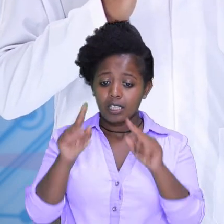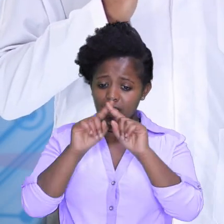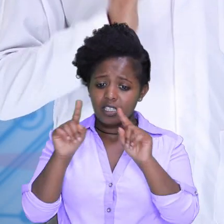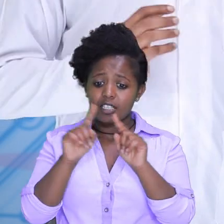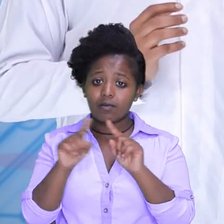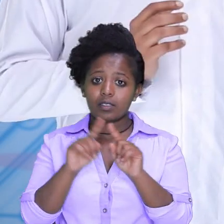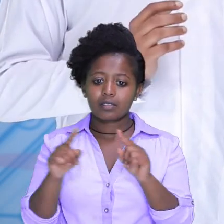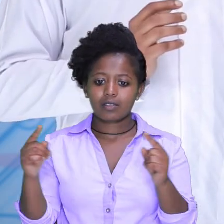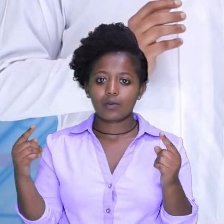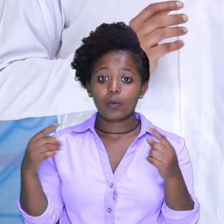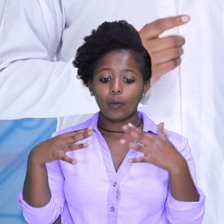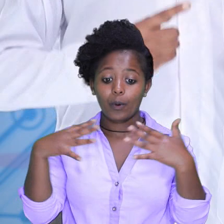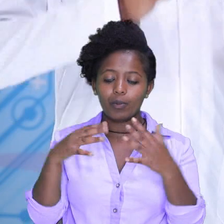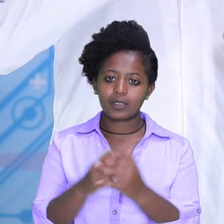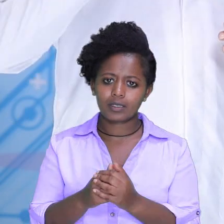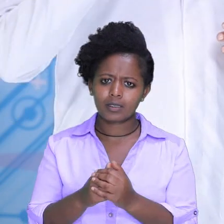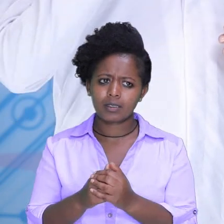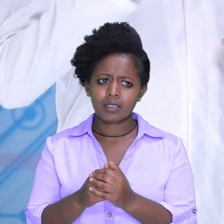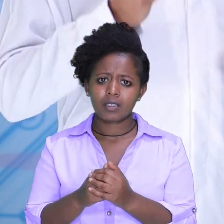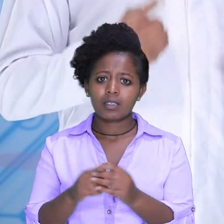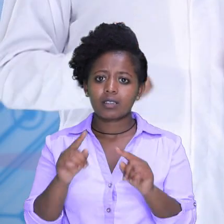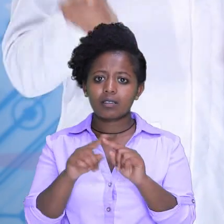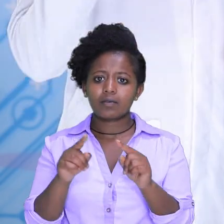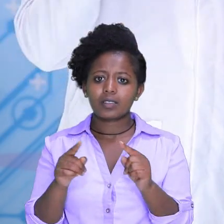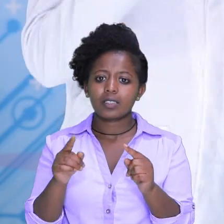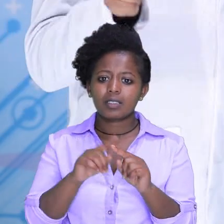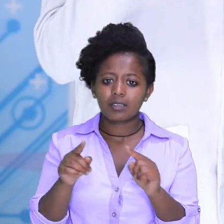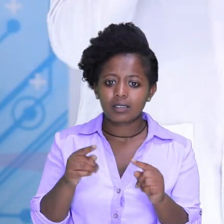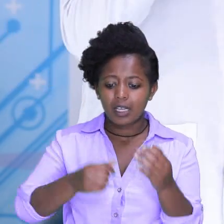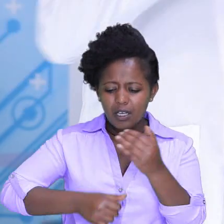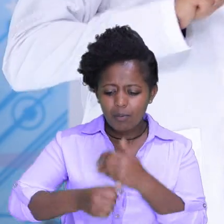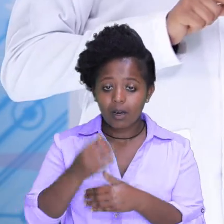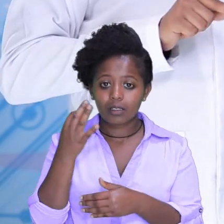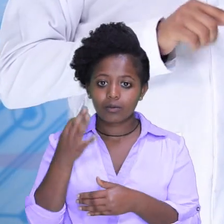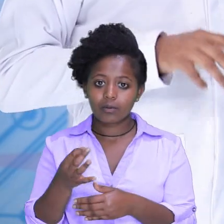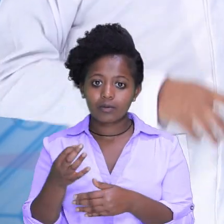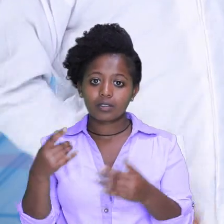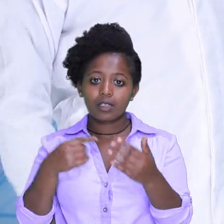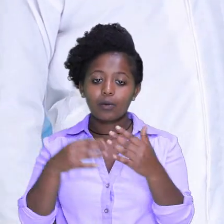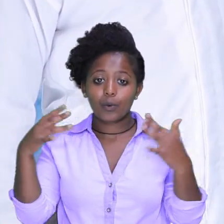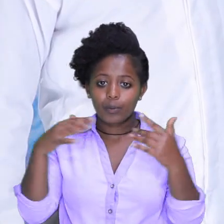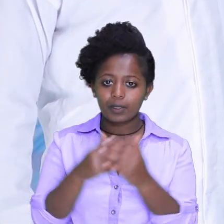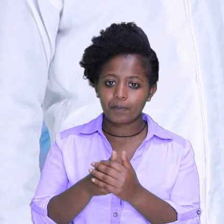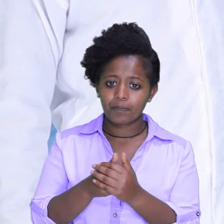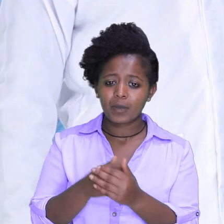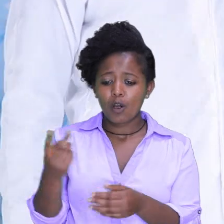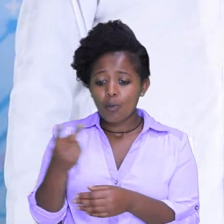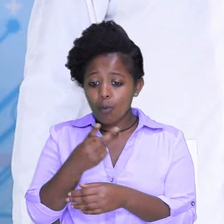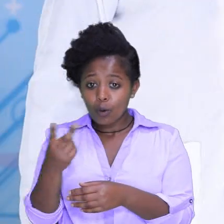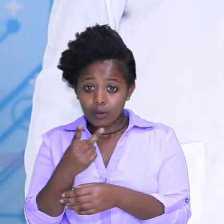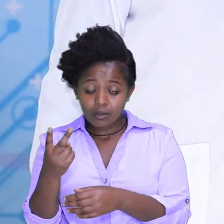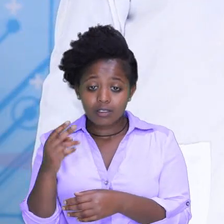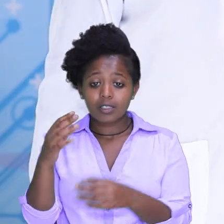different weapons. Then they are afraid the impact of that weapon. So both Soviet